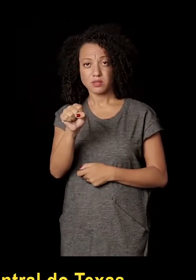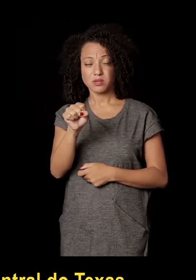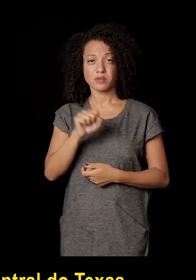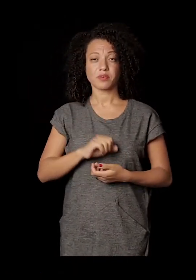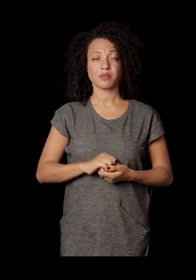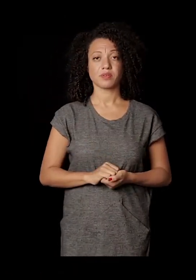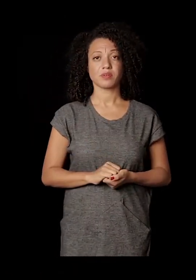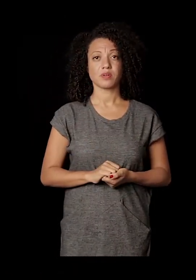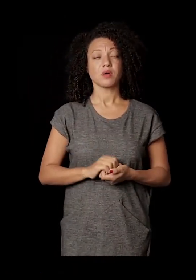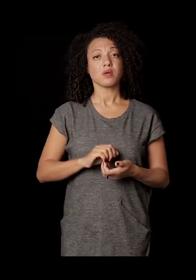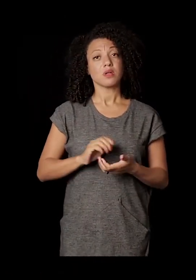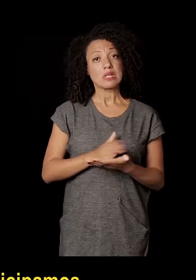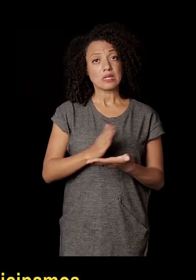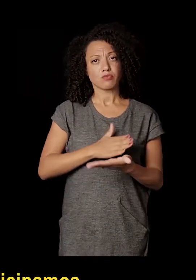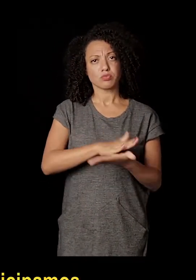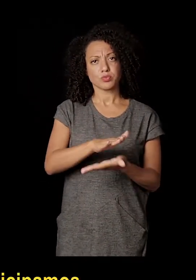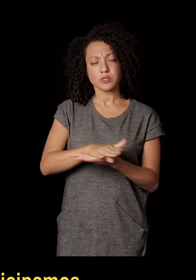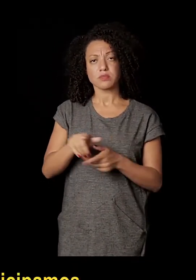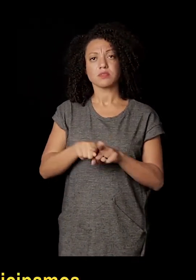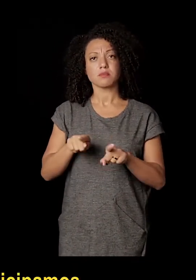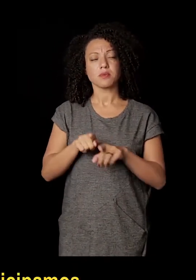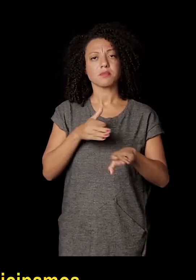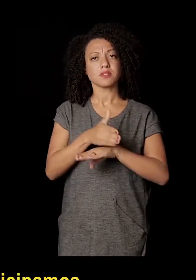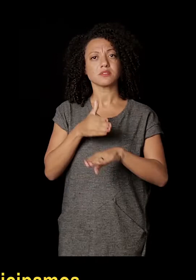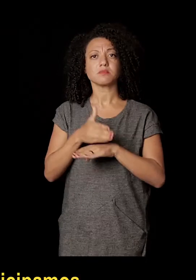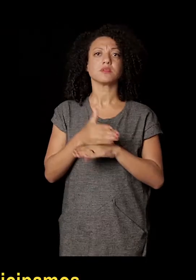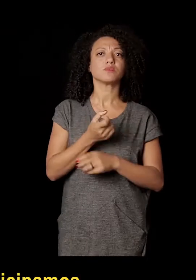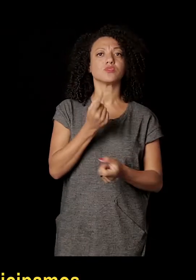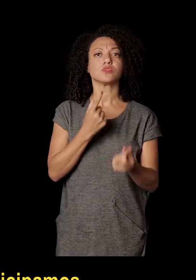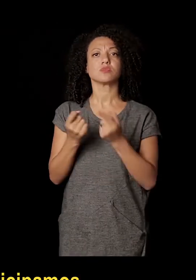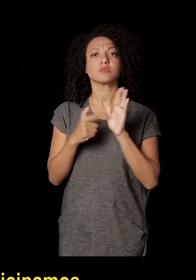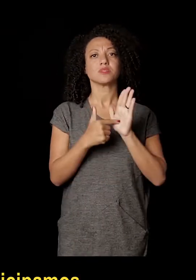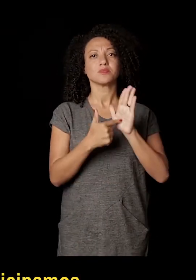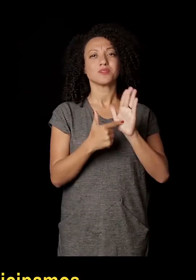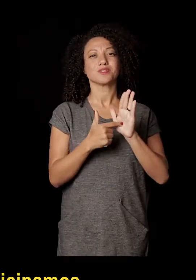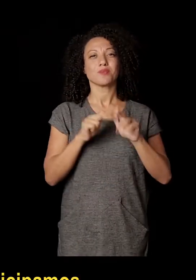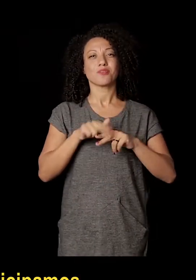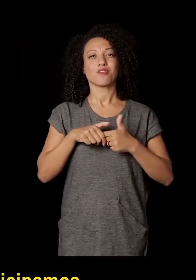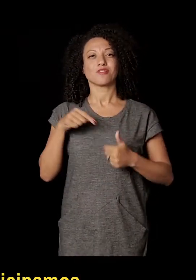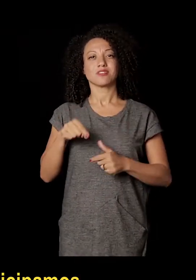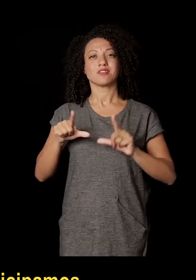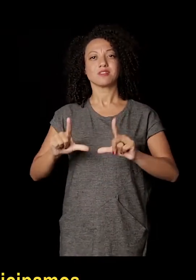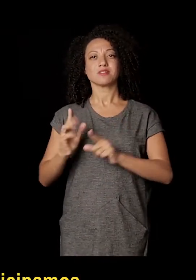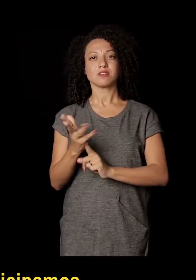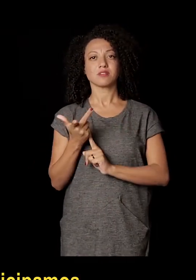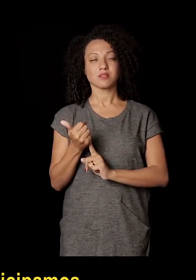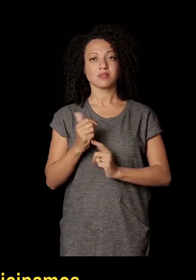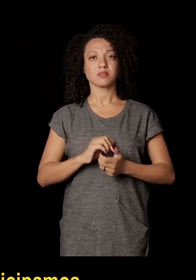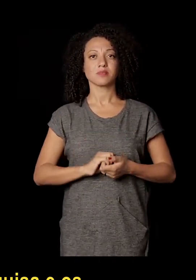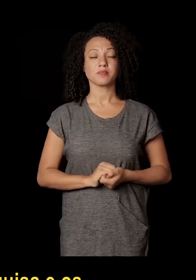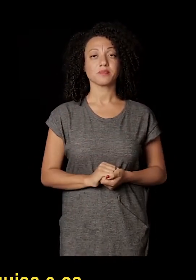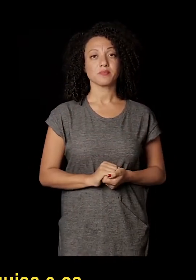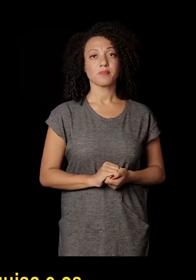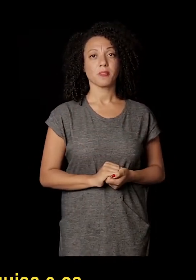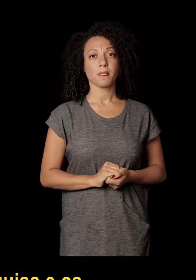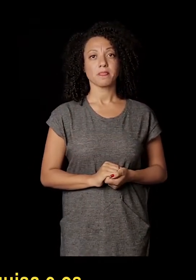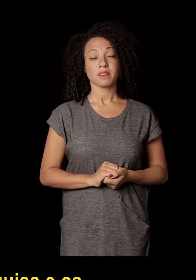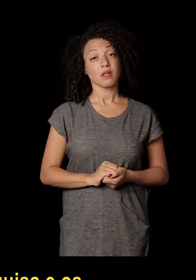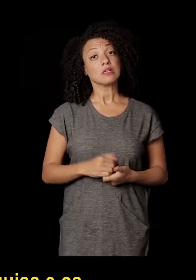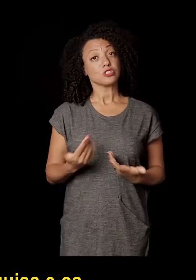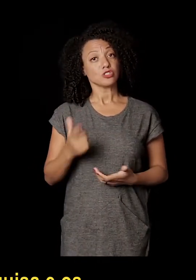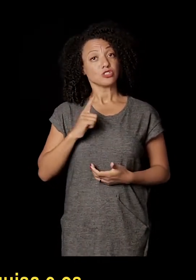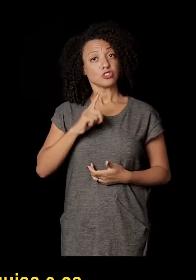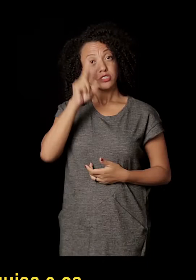Texas. And we have published some books and had a number of exhibitions on that work. It was oral